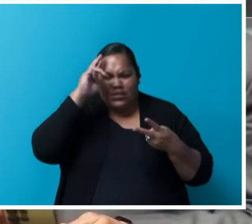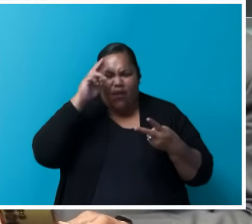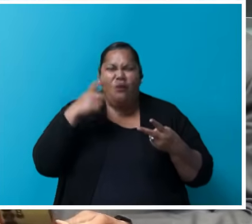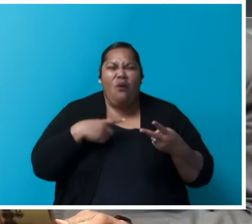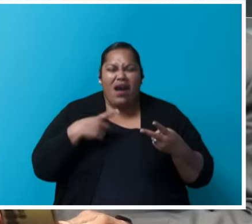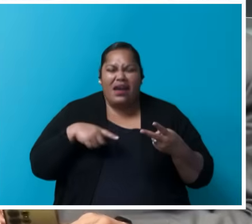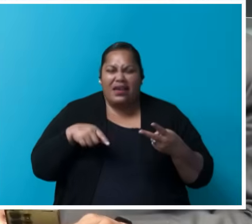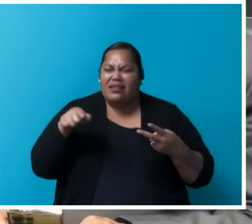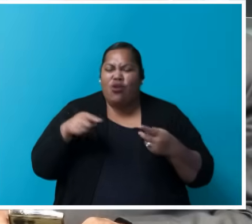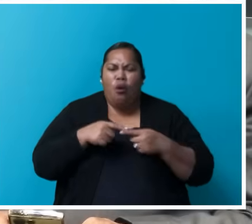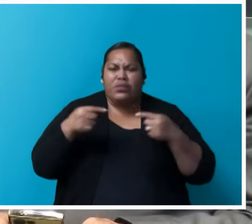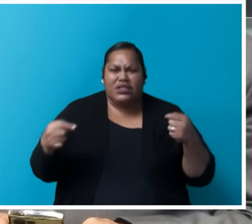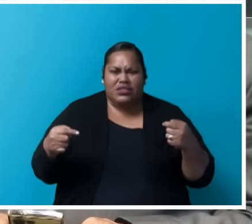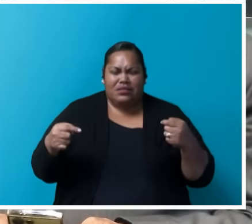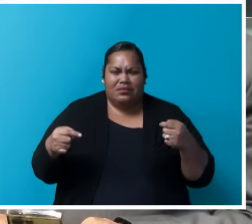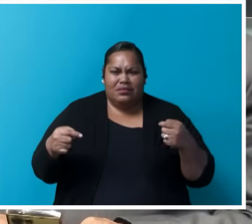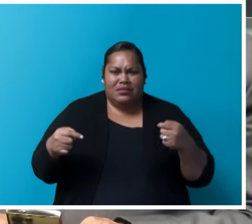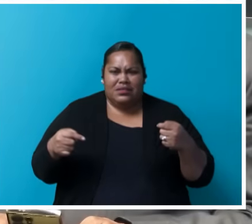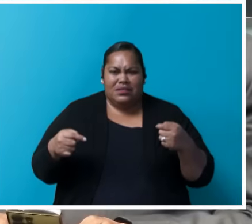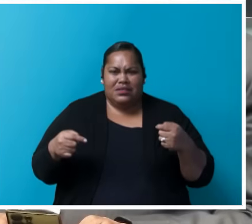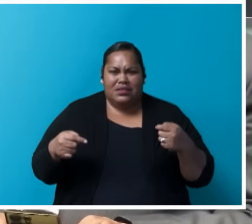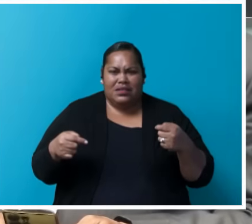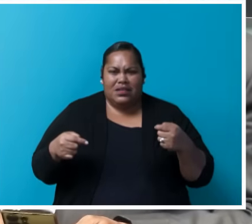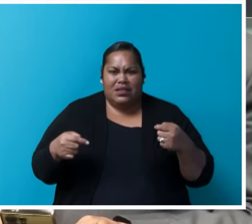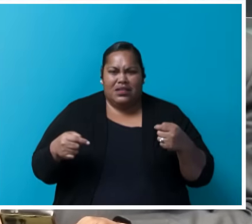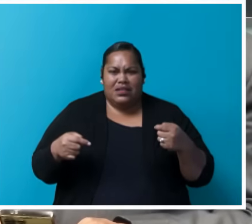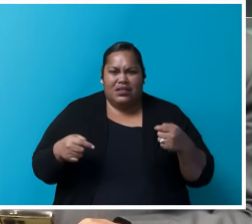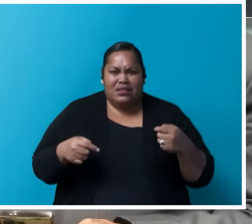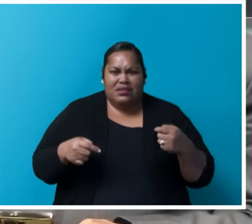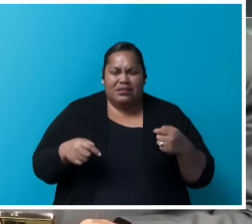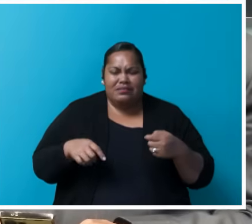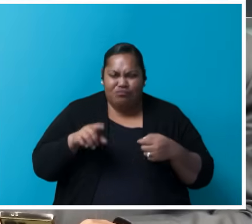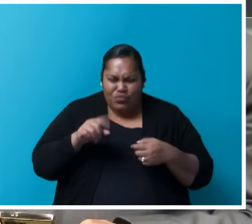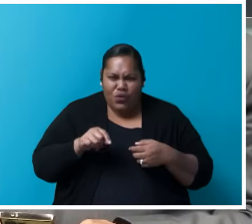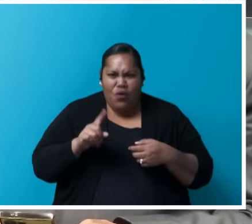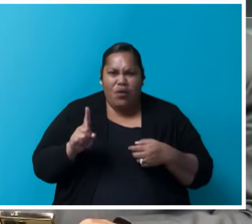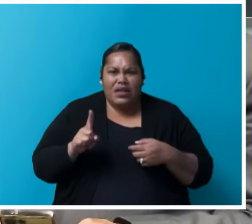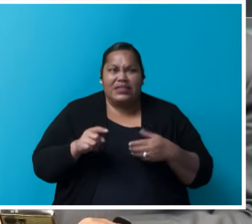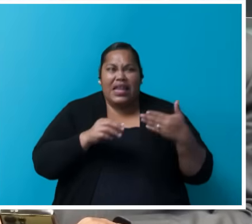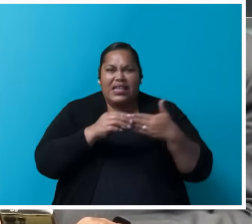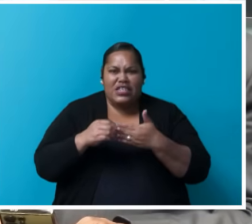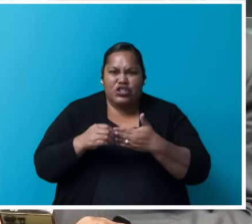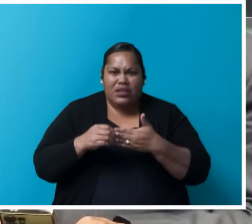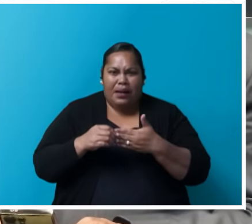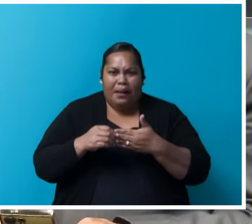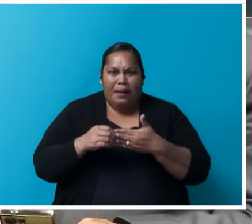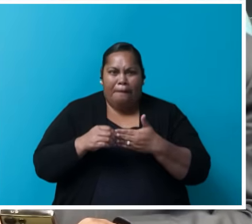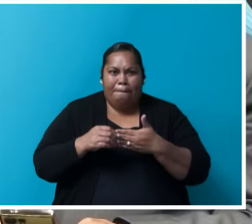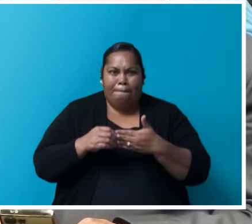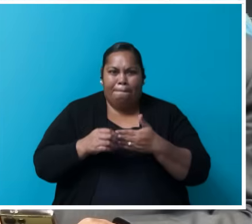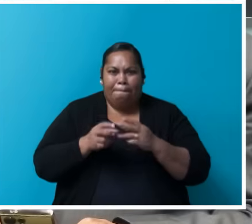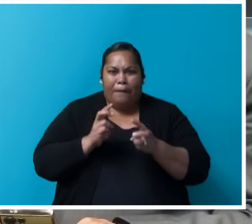an opposition gets into a panic mode is when there is a leadership crisis.